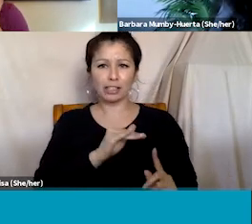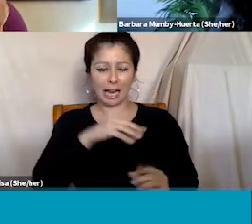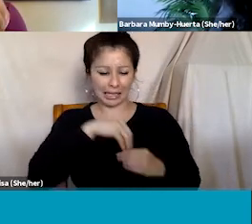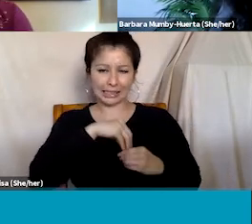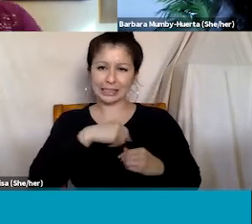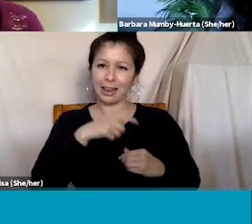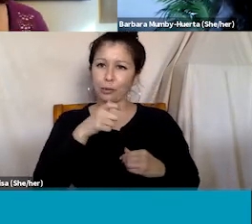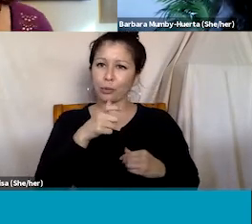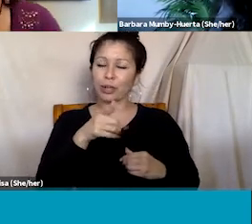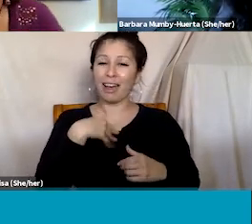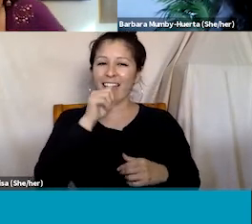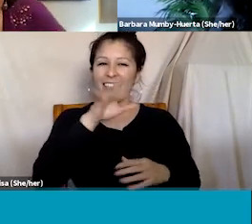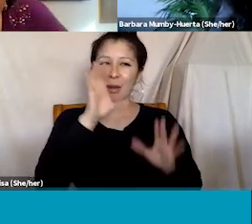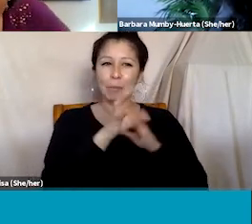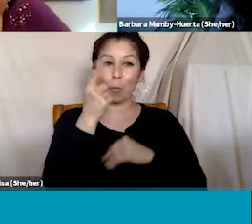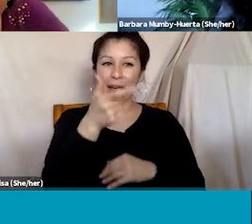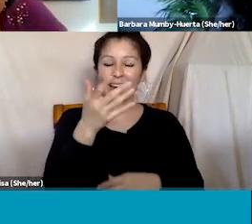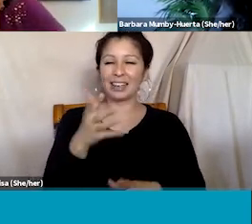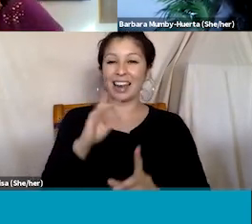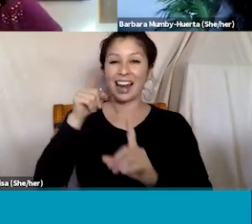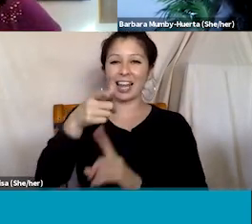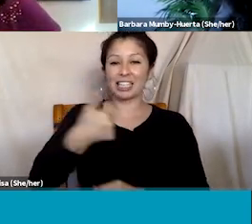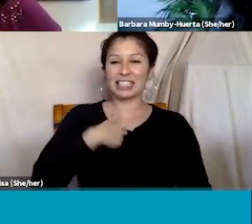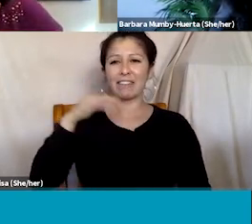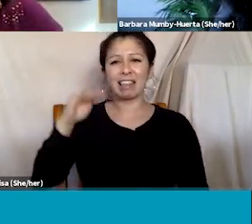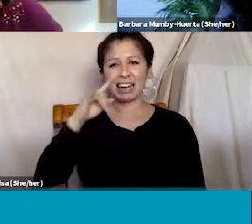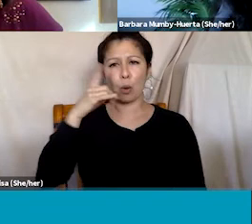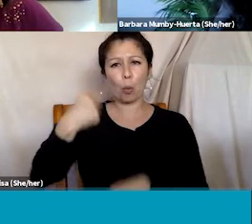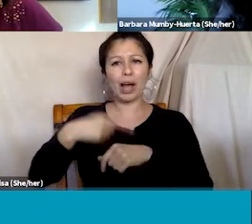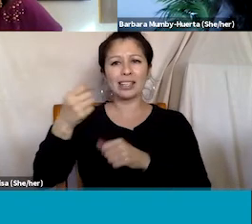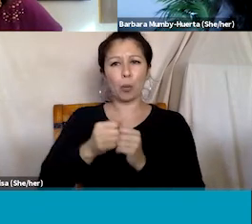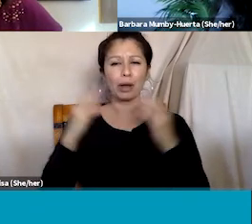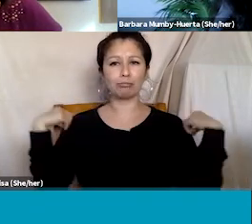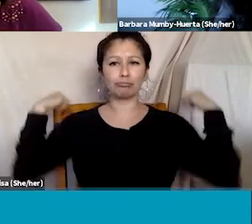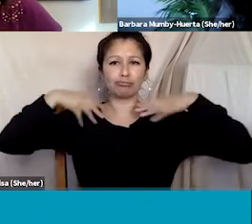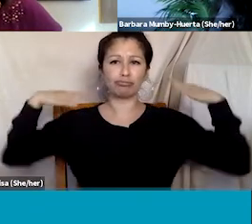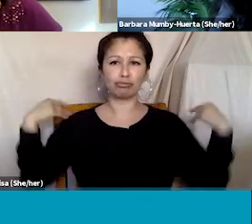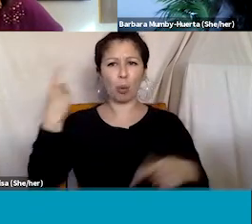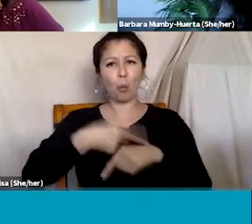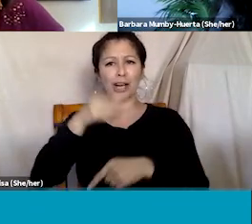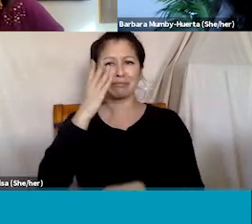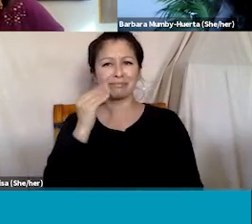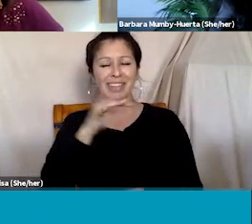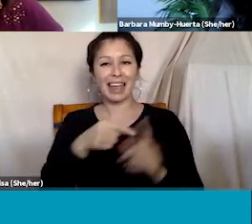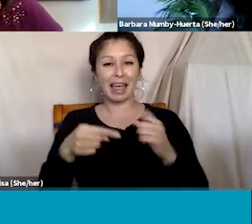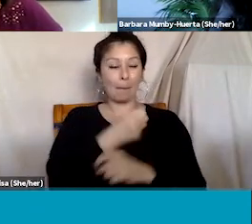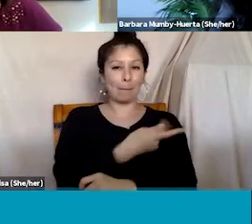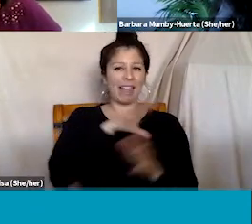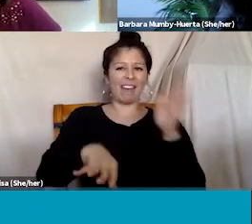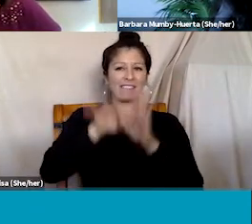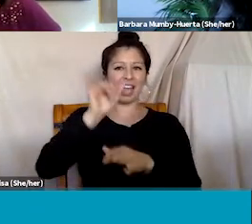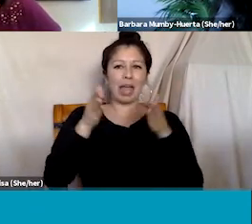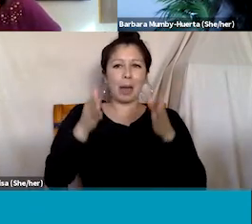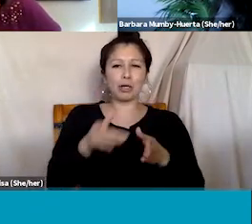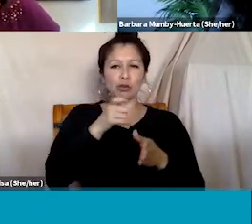I love this picture because at some point you were a little kid with a cape on, and it's going back and finding that person